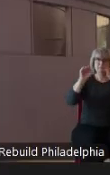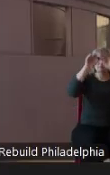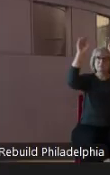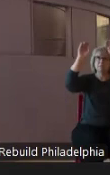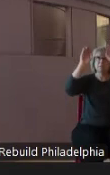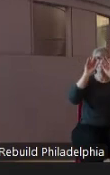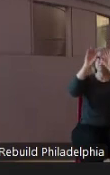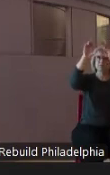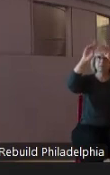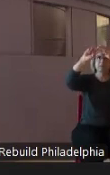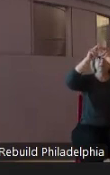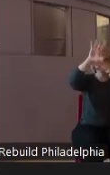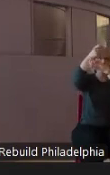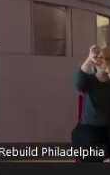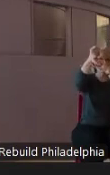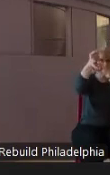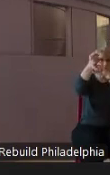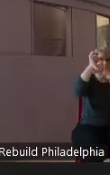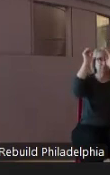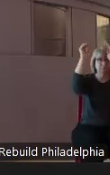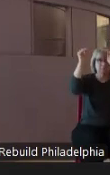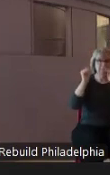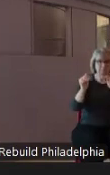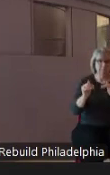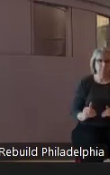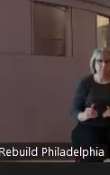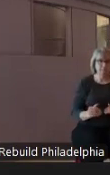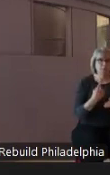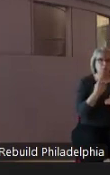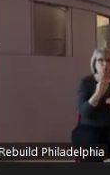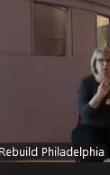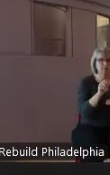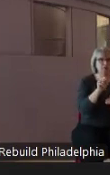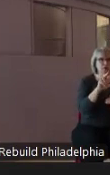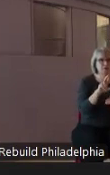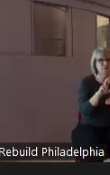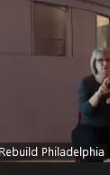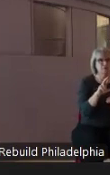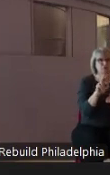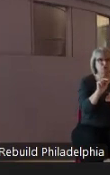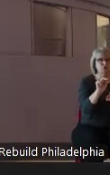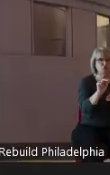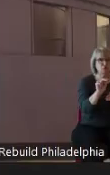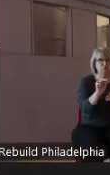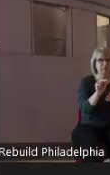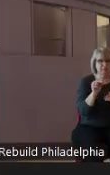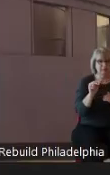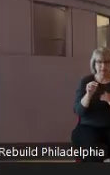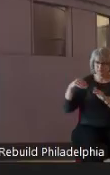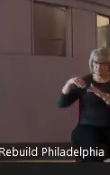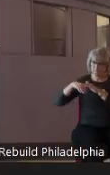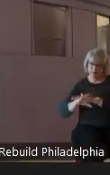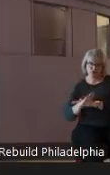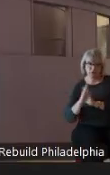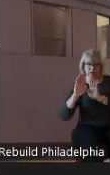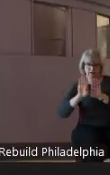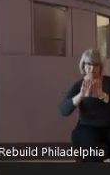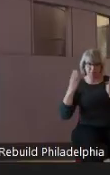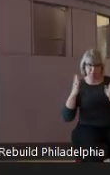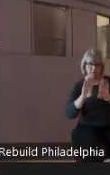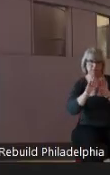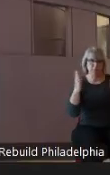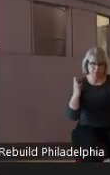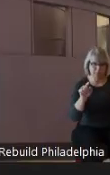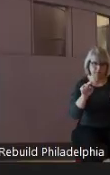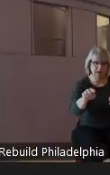pools. There is also 1 gender-neutral bathroom near the main entry and fitness room, which will